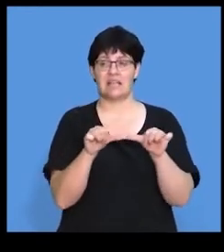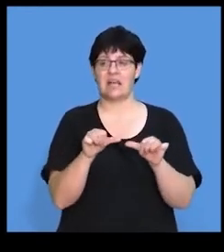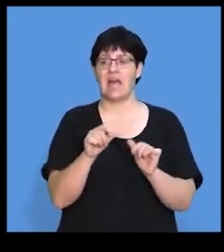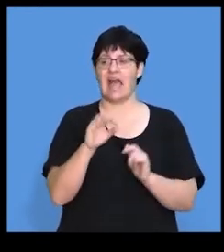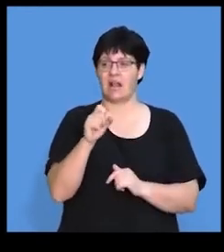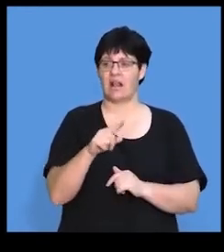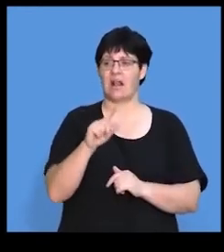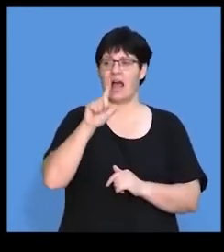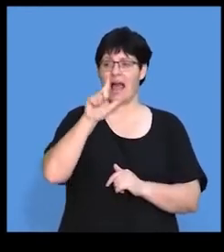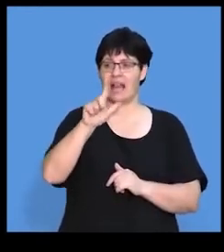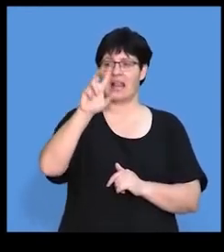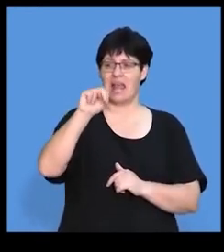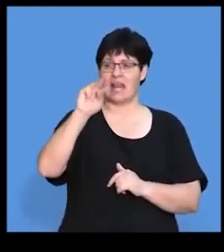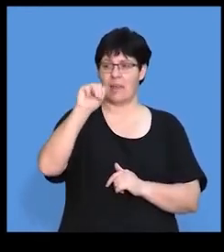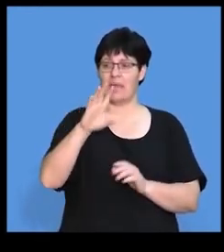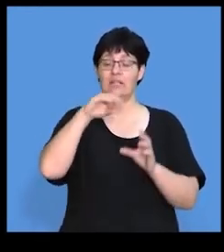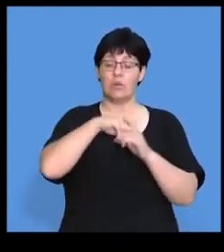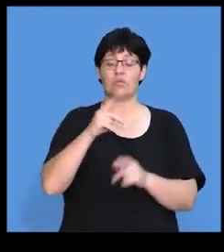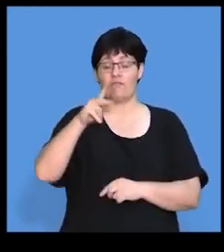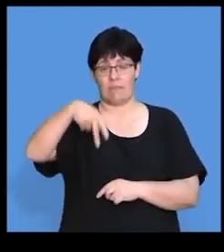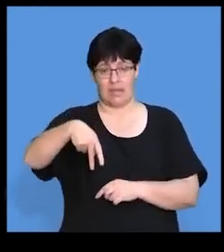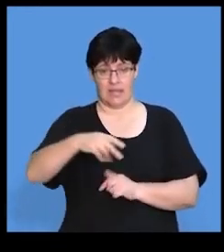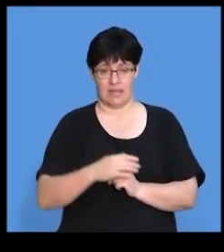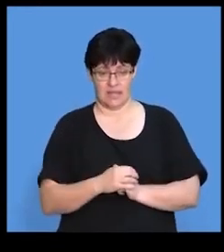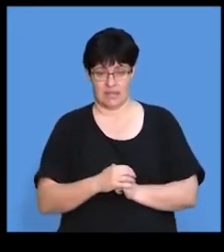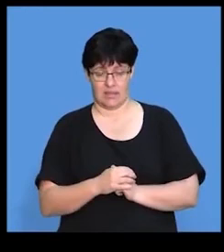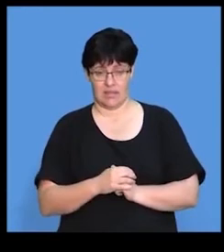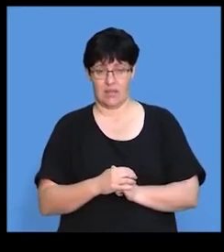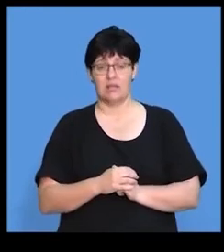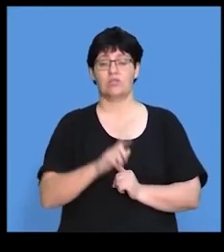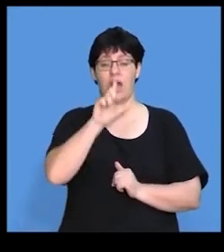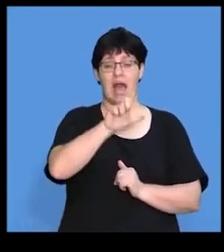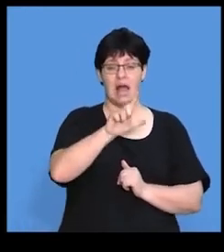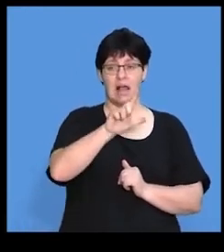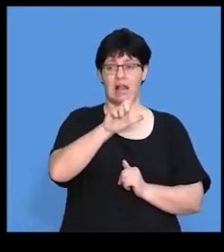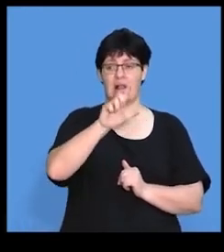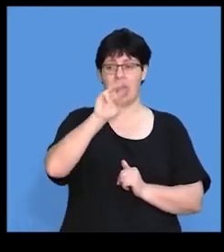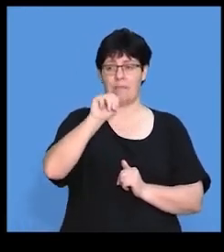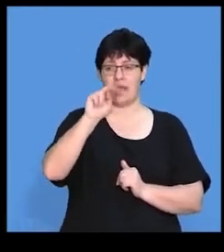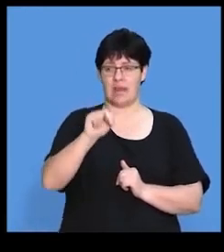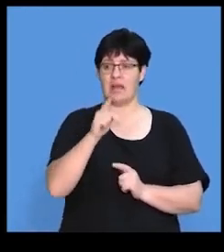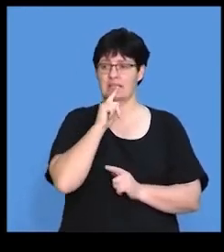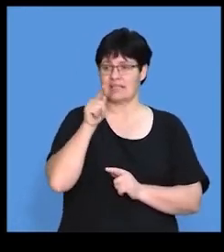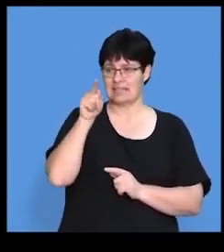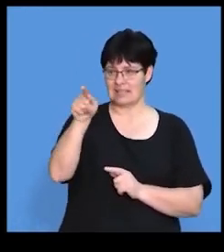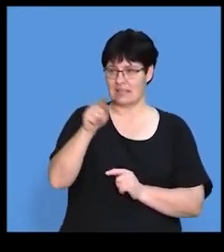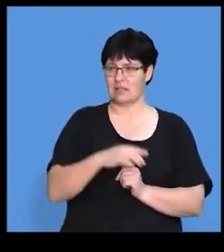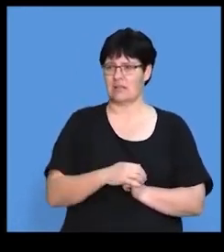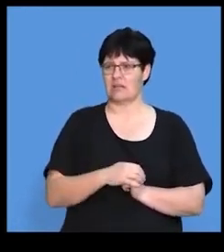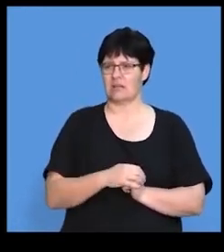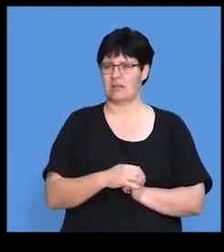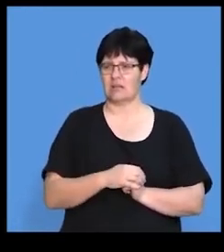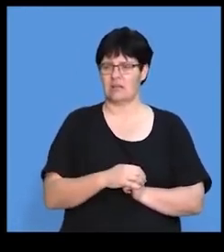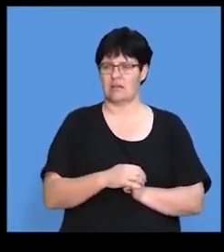size of angle LNM in terms of P. Right, so angle LNM is this angle over